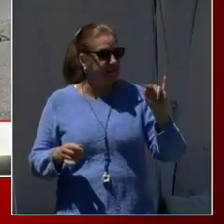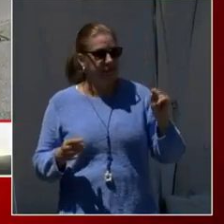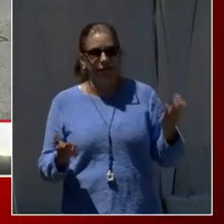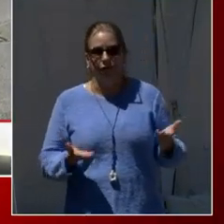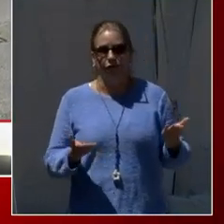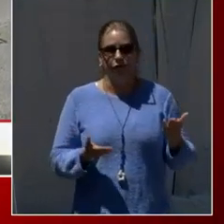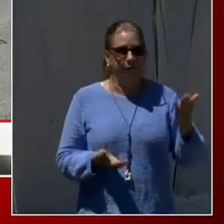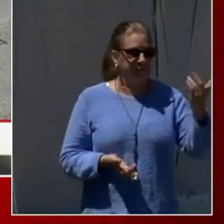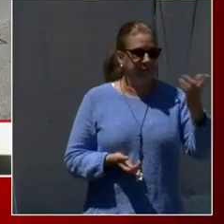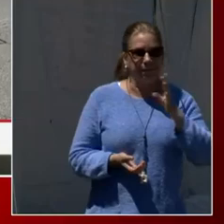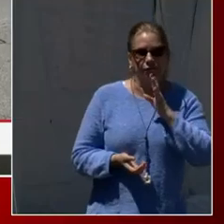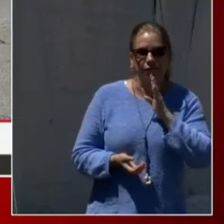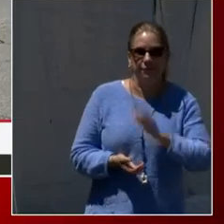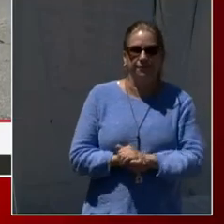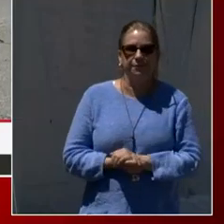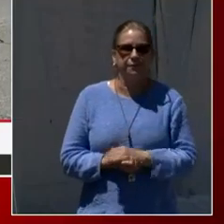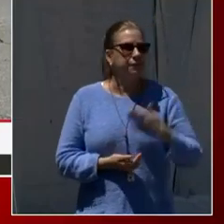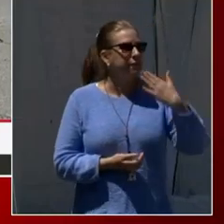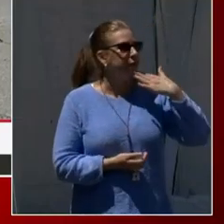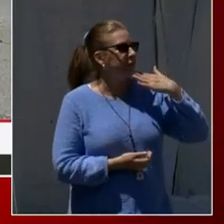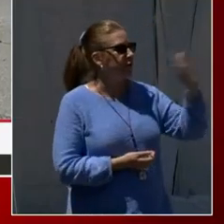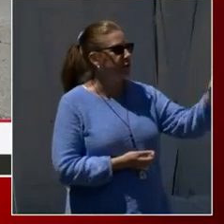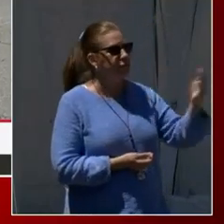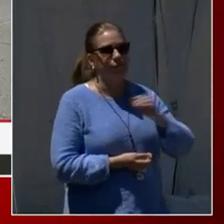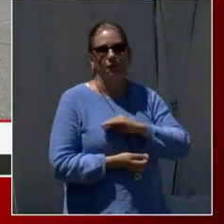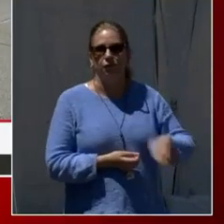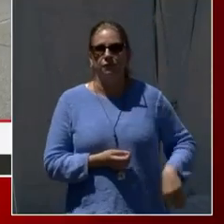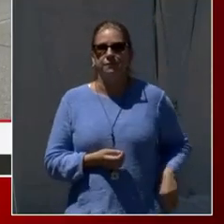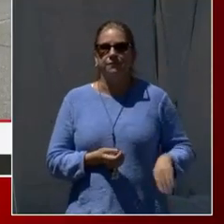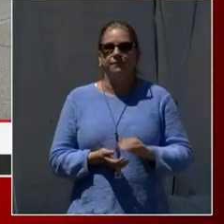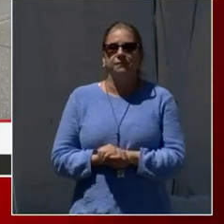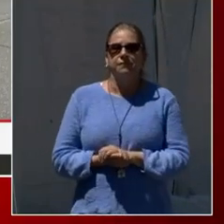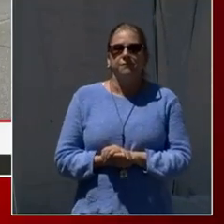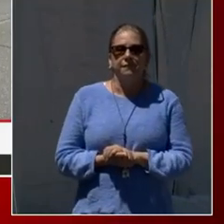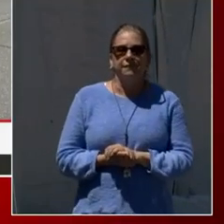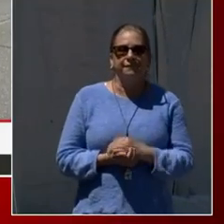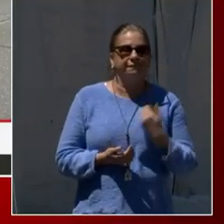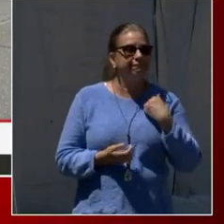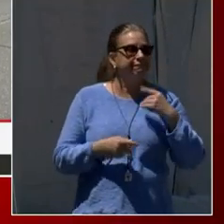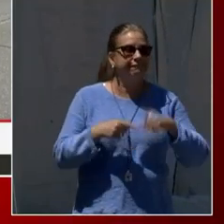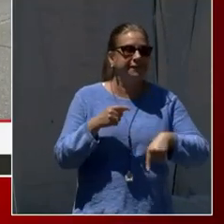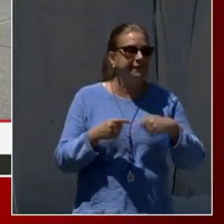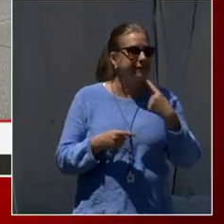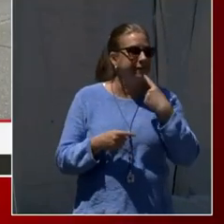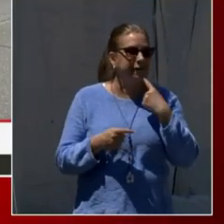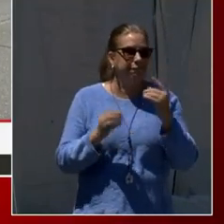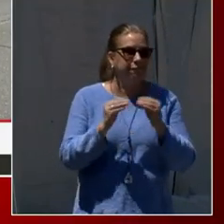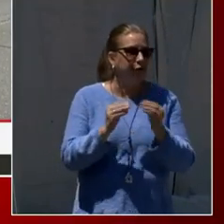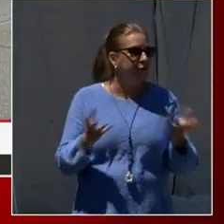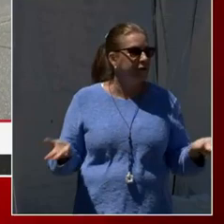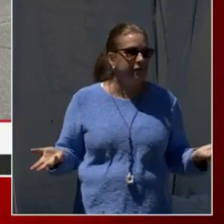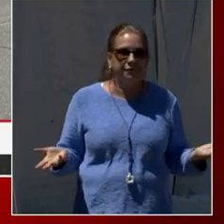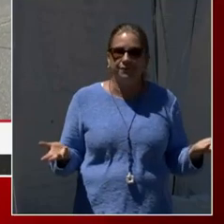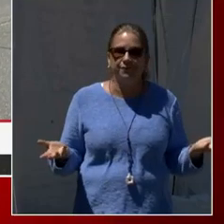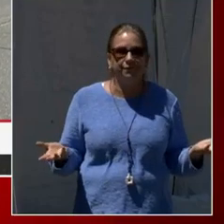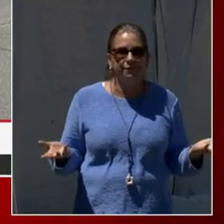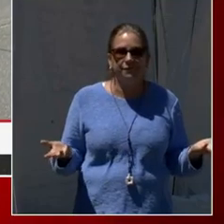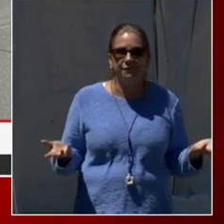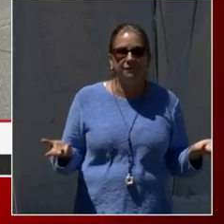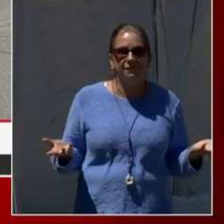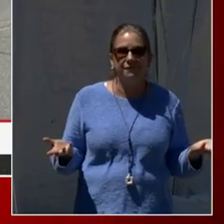Thank you, Madam Mayor. I don't have much more to add substantially to your response because you have articulated our